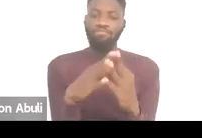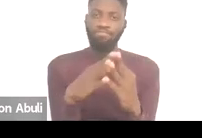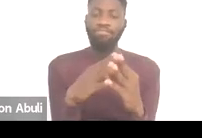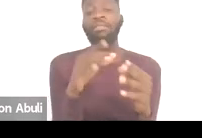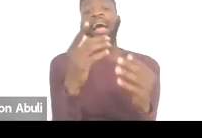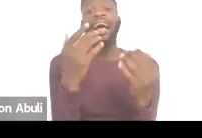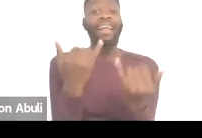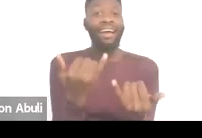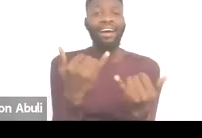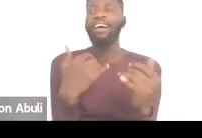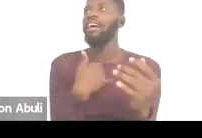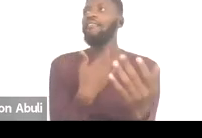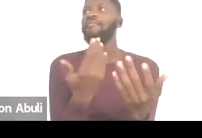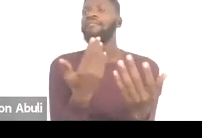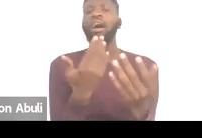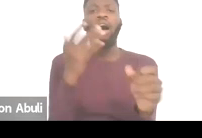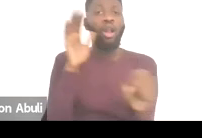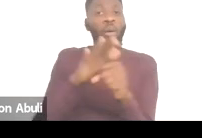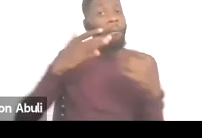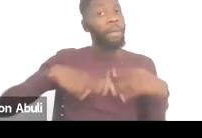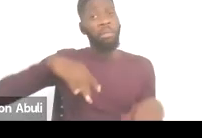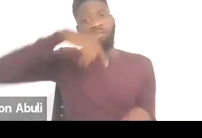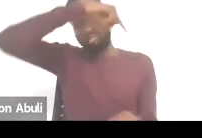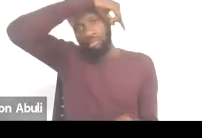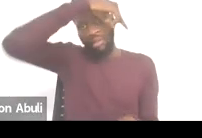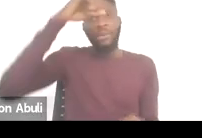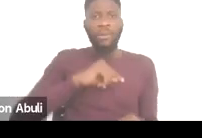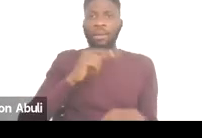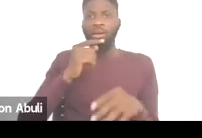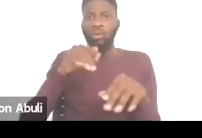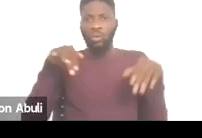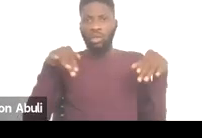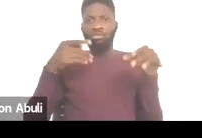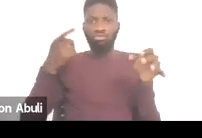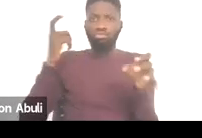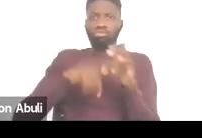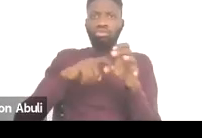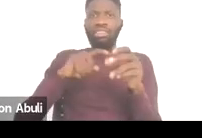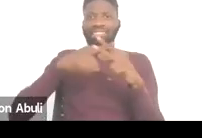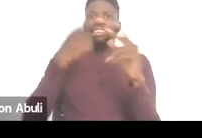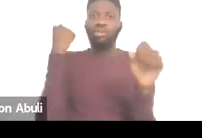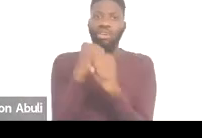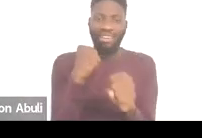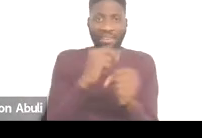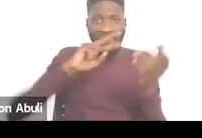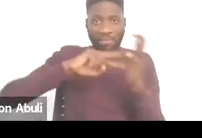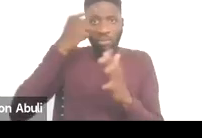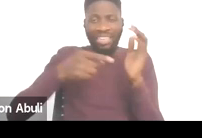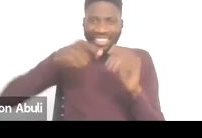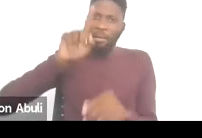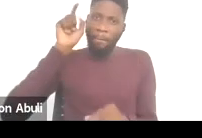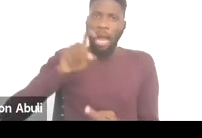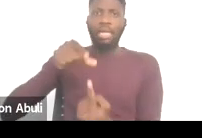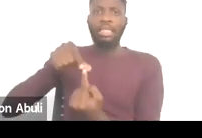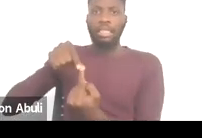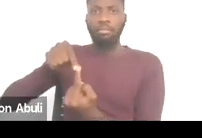there are a lot of graduates that are waiting to join the world of work. It means you need to be unique. You need to